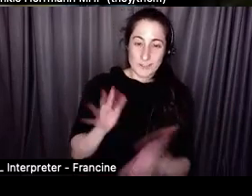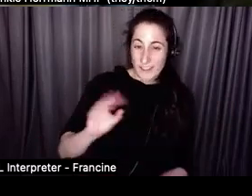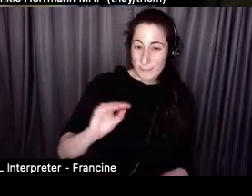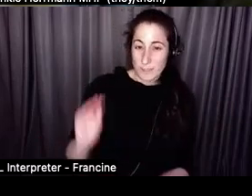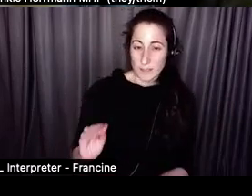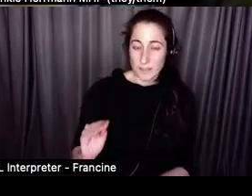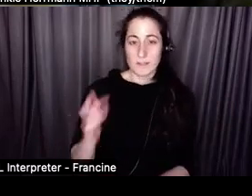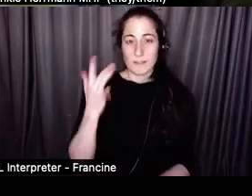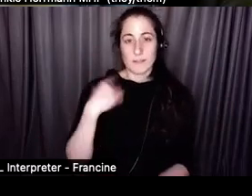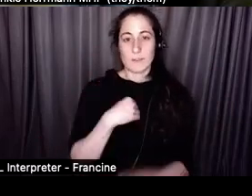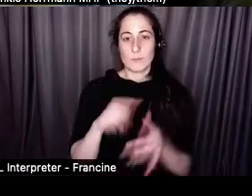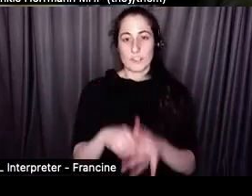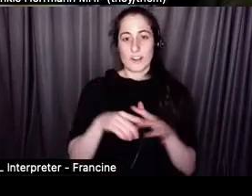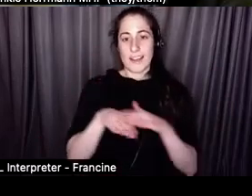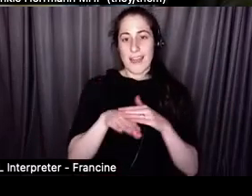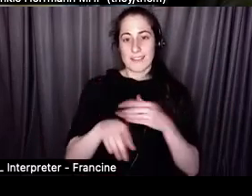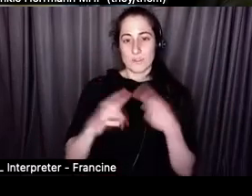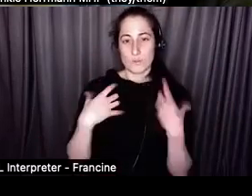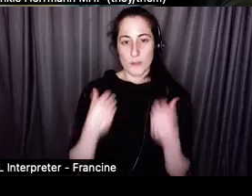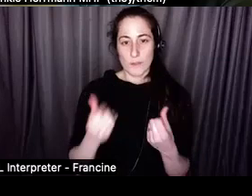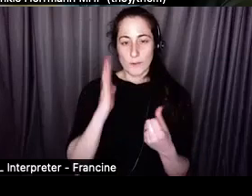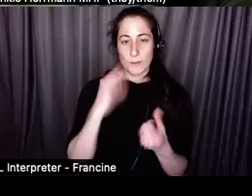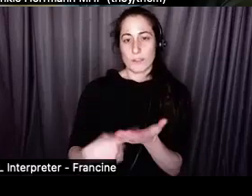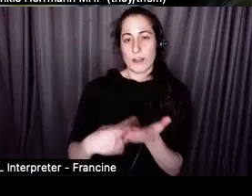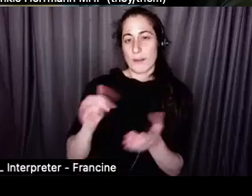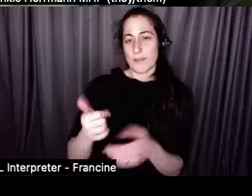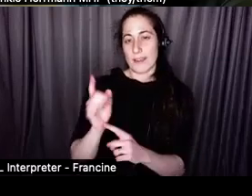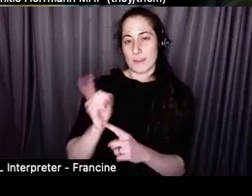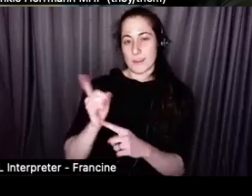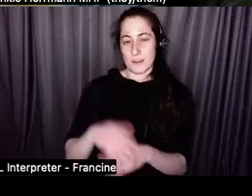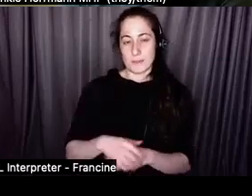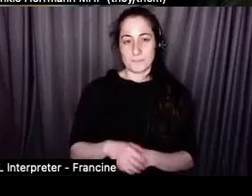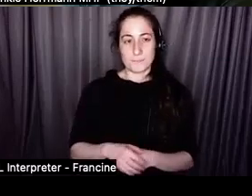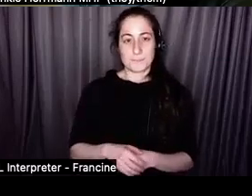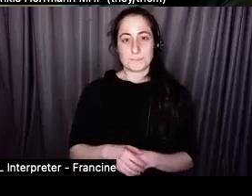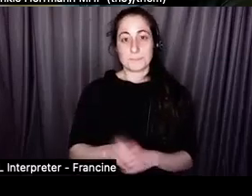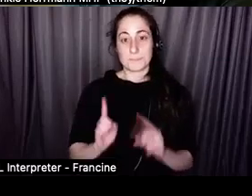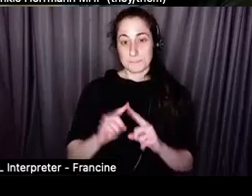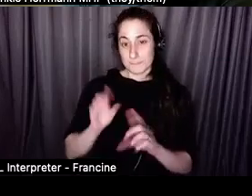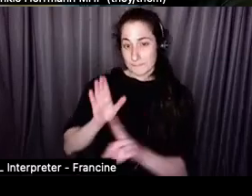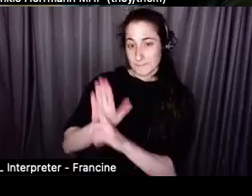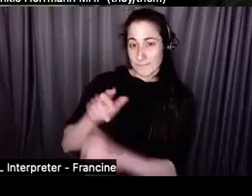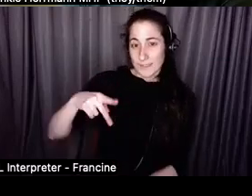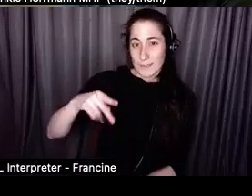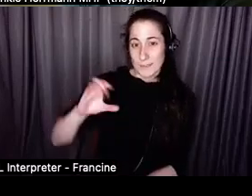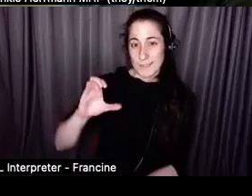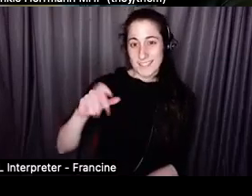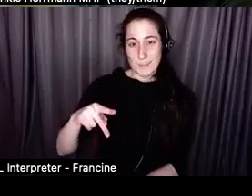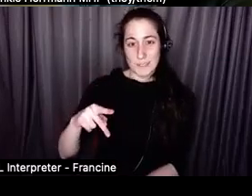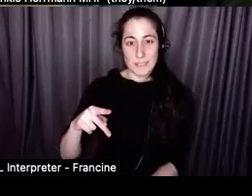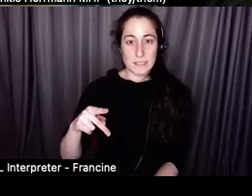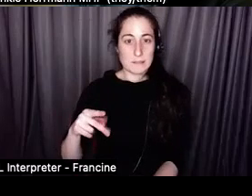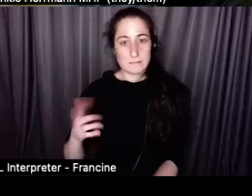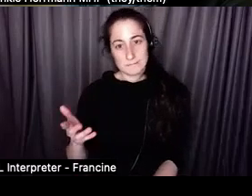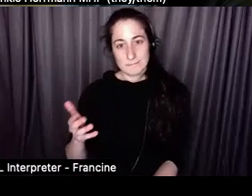started Access to Recovery, which I'll talk about in a little bit. But your PCP doesn't really have anything to